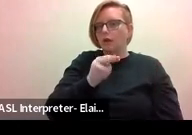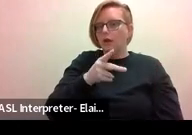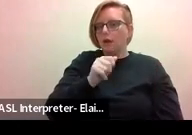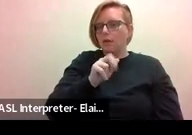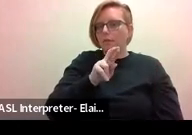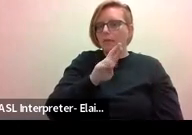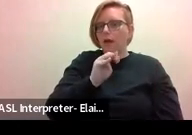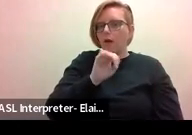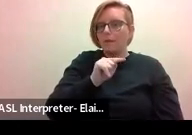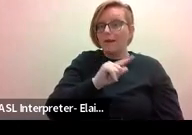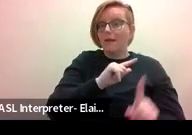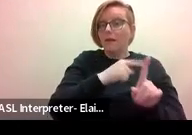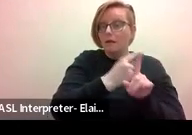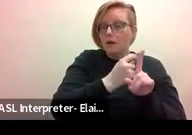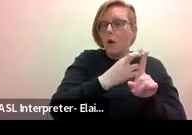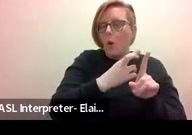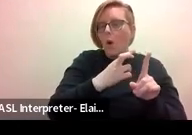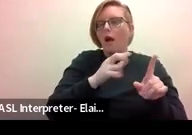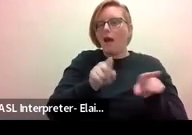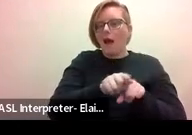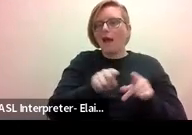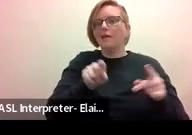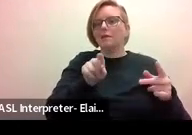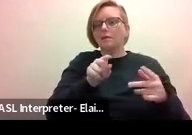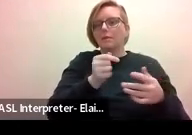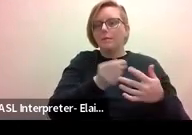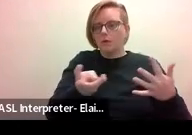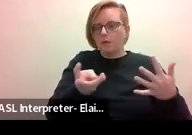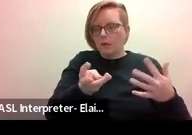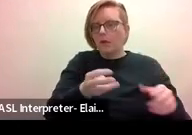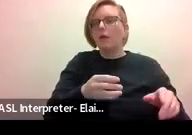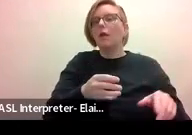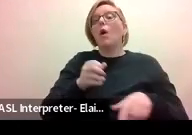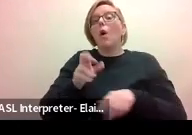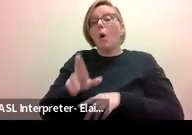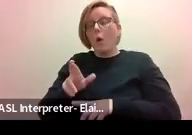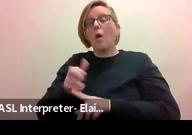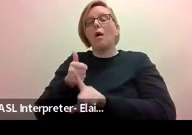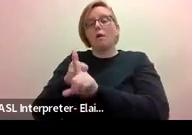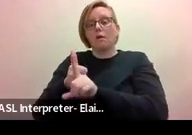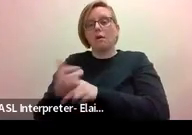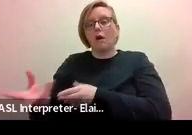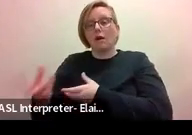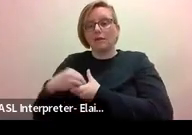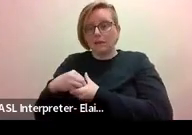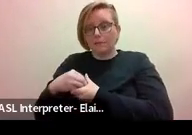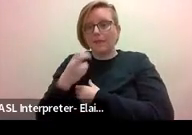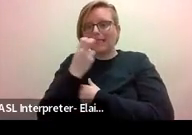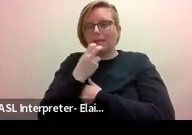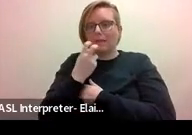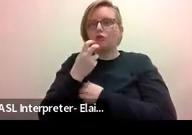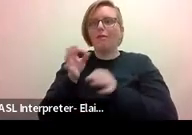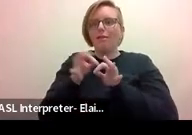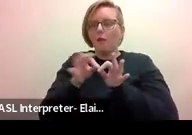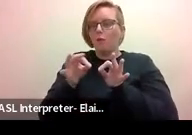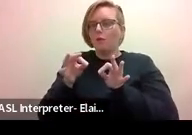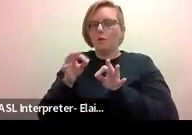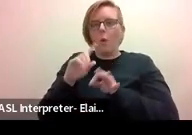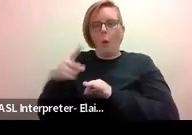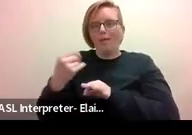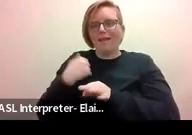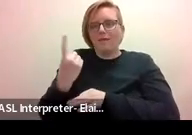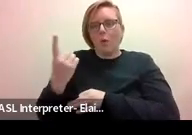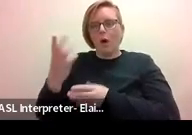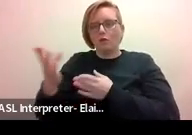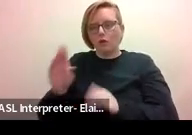multiple, or if the child's been identified with autism and speech and language is their only service.